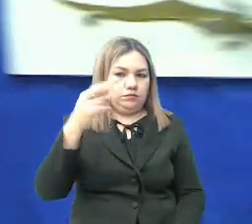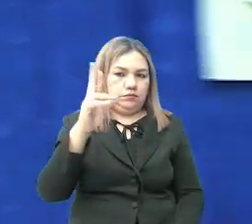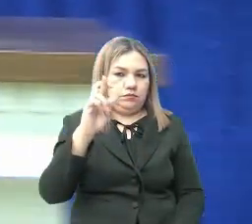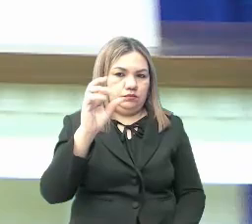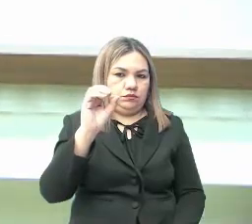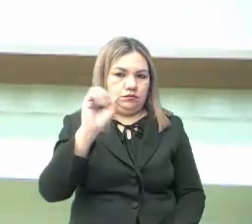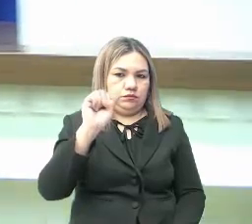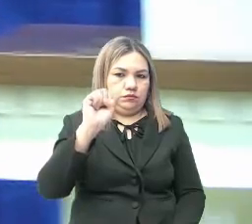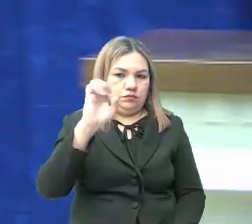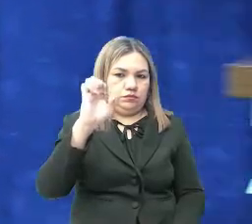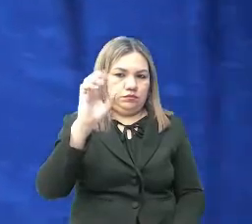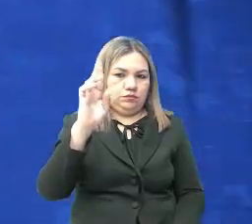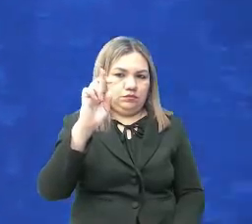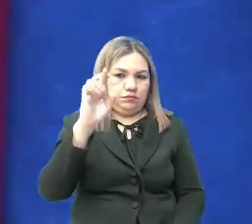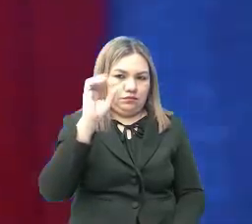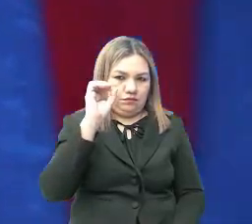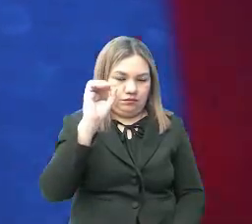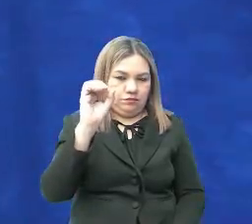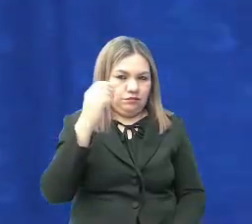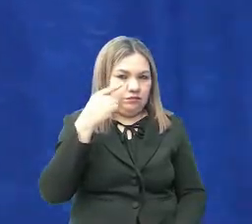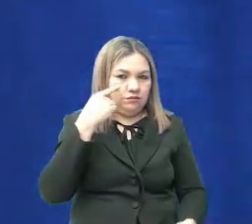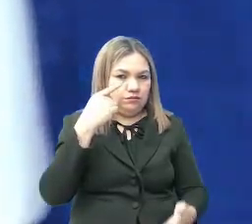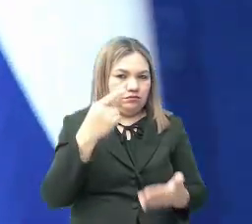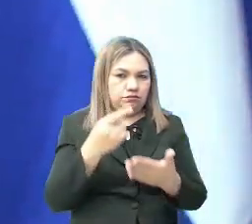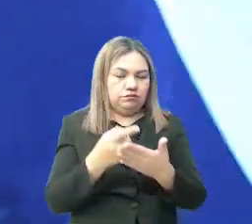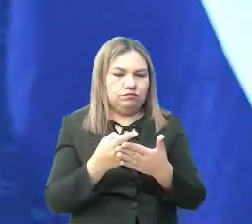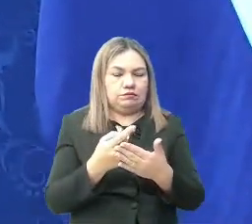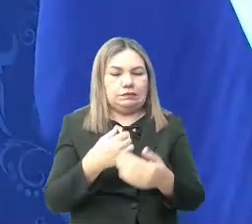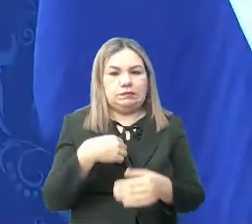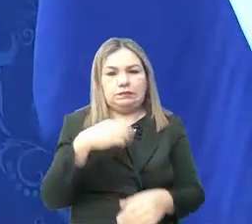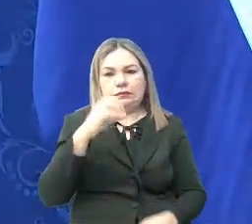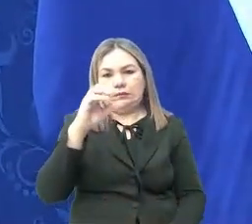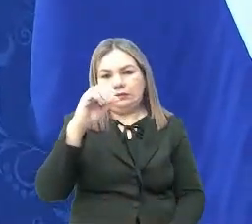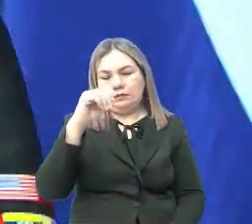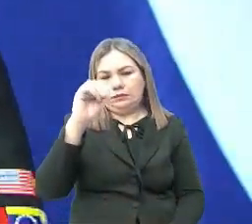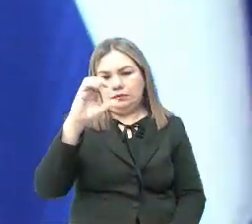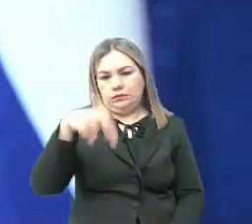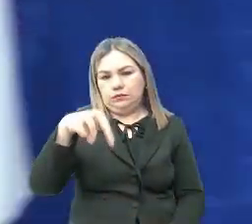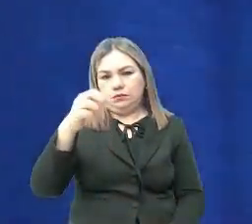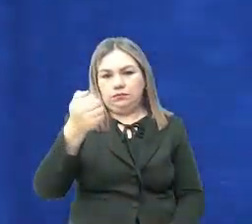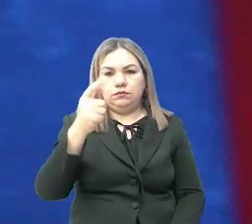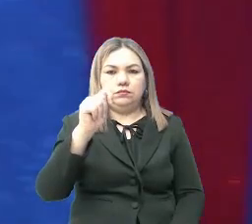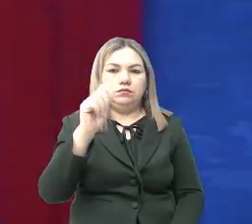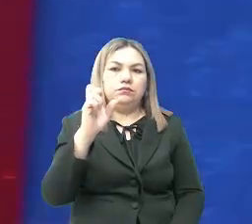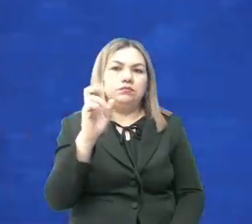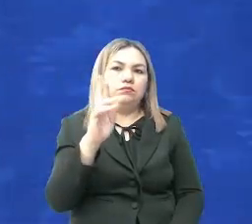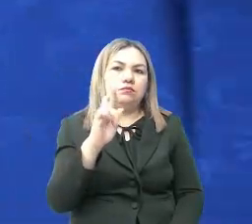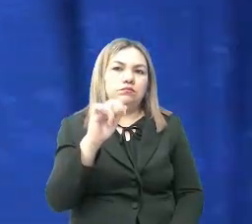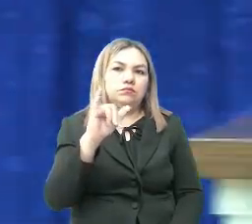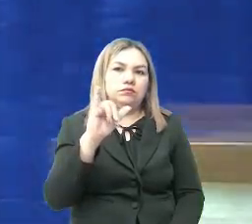and you know how they see it. They see it like a muck.